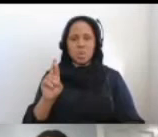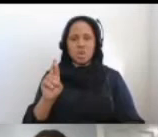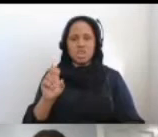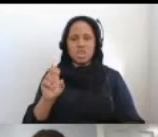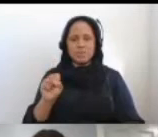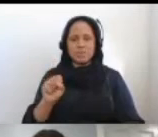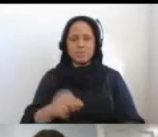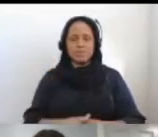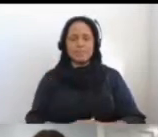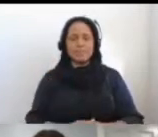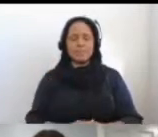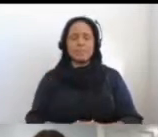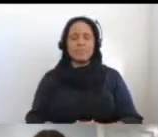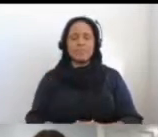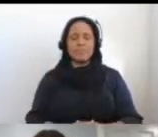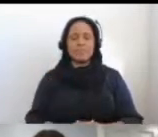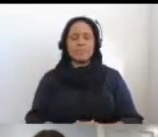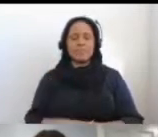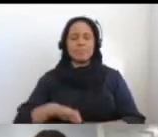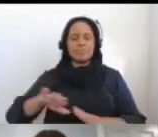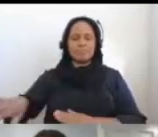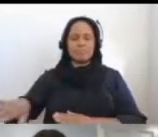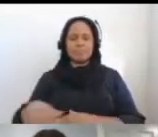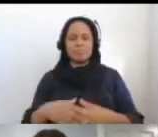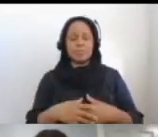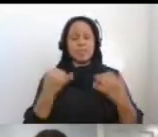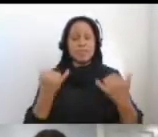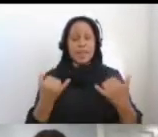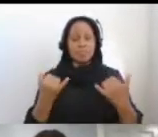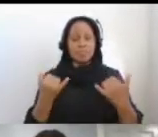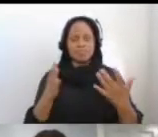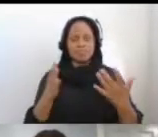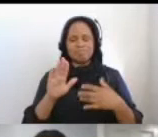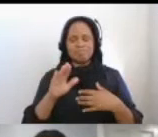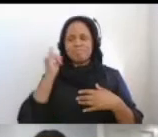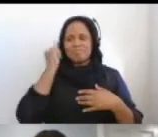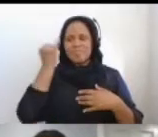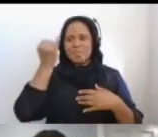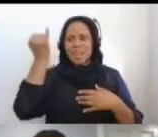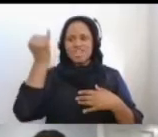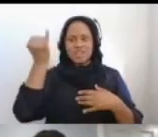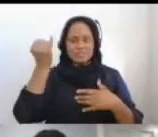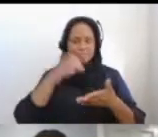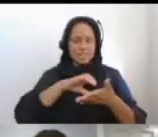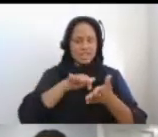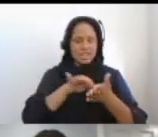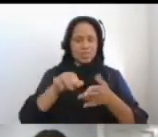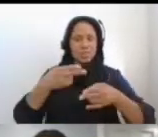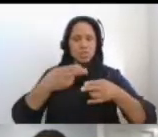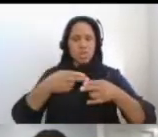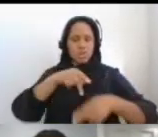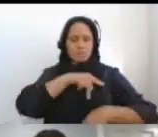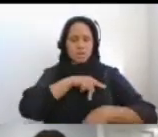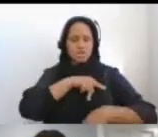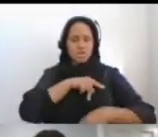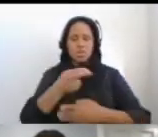here's where we get to your imaginary checking account, or what they call the personal resource account. The amount